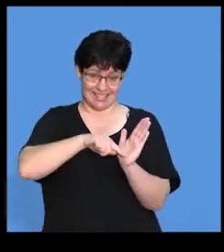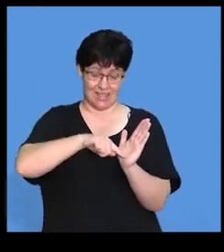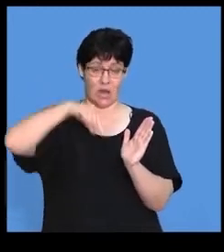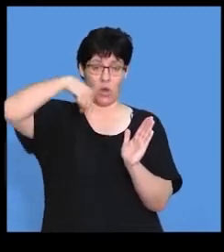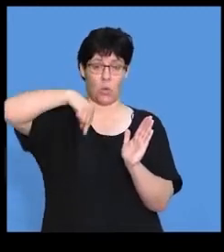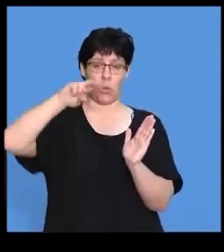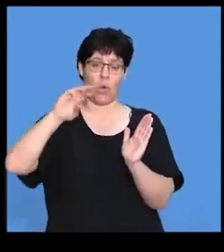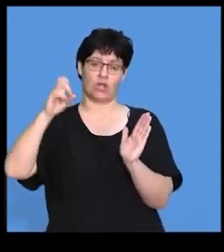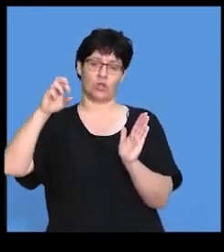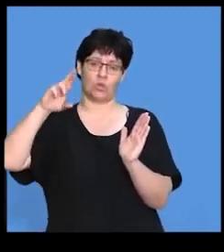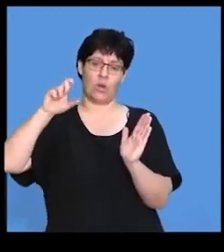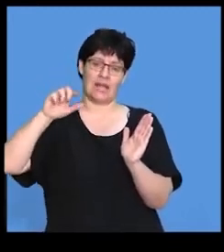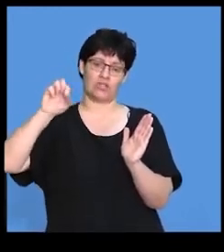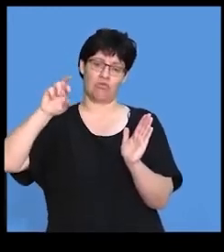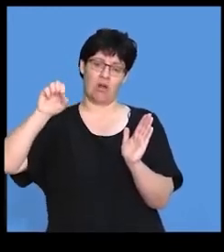it's quadrilateral